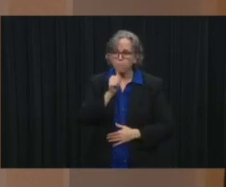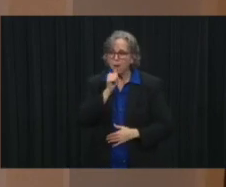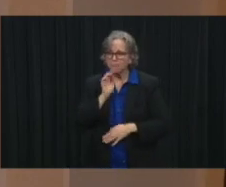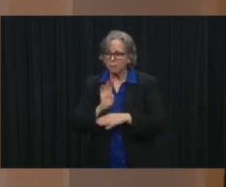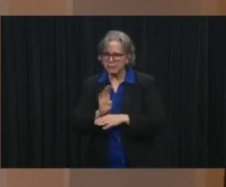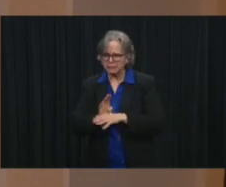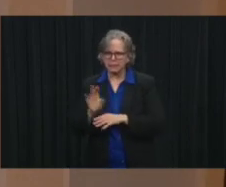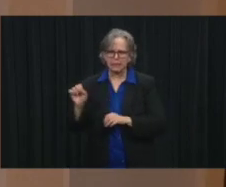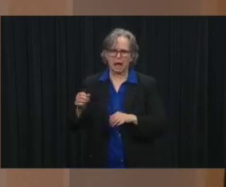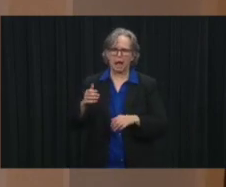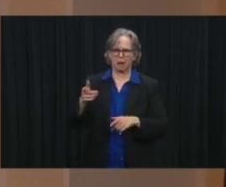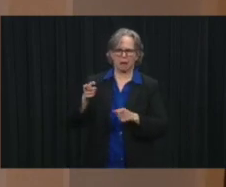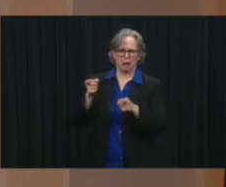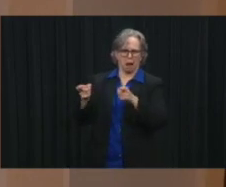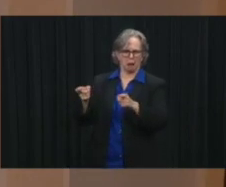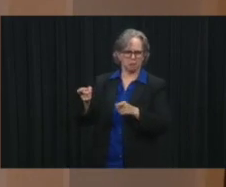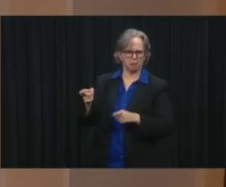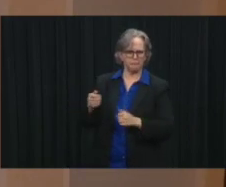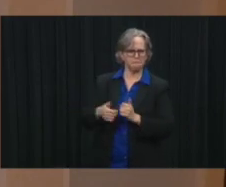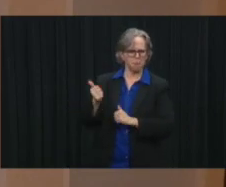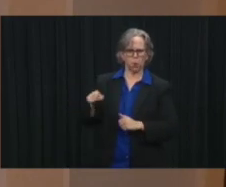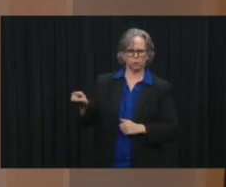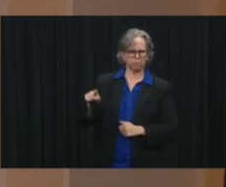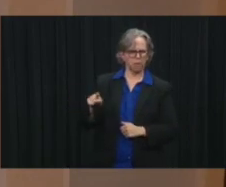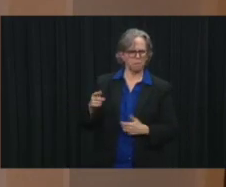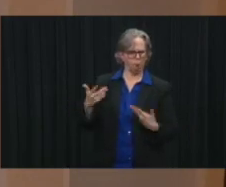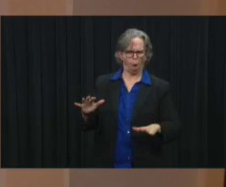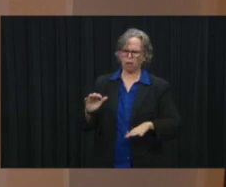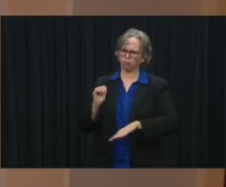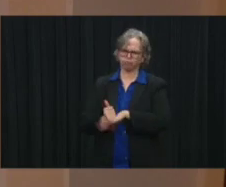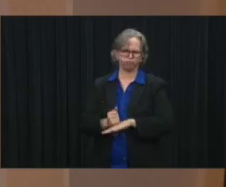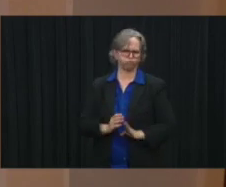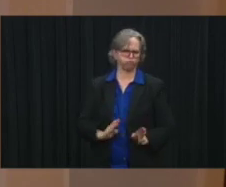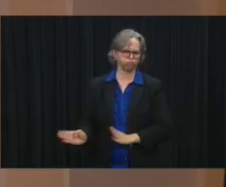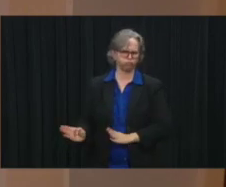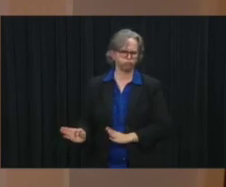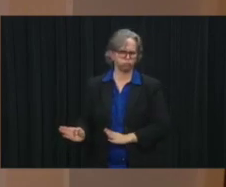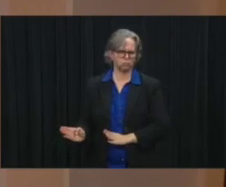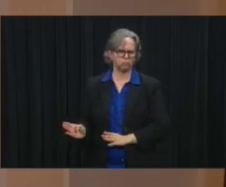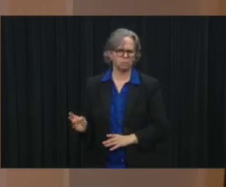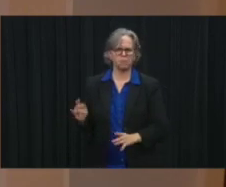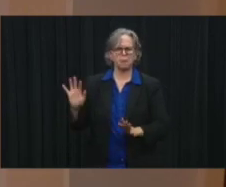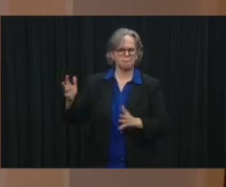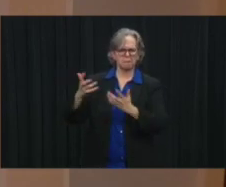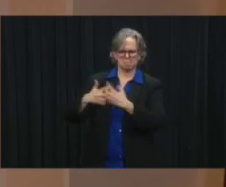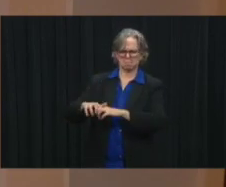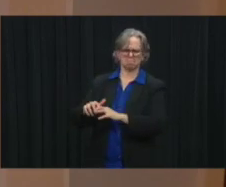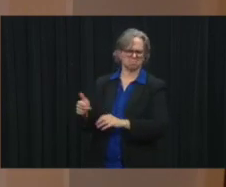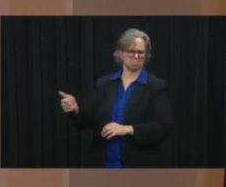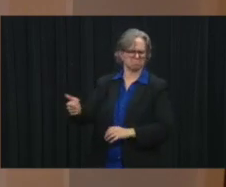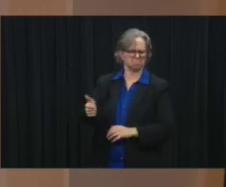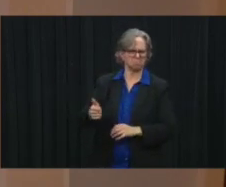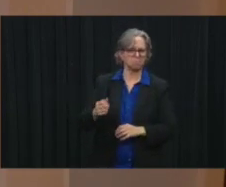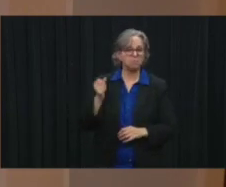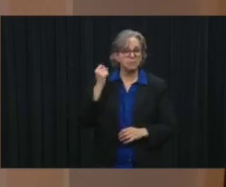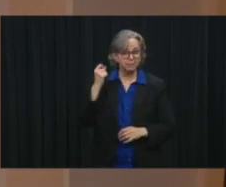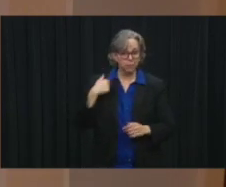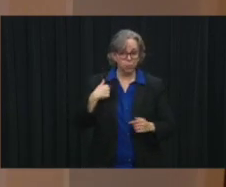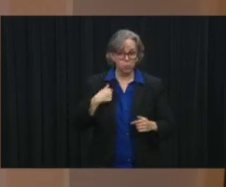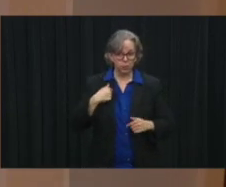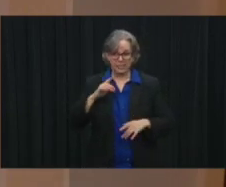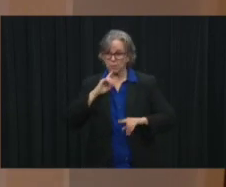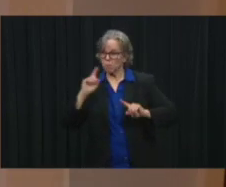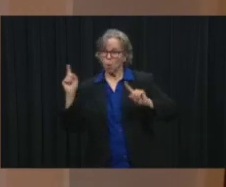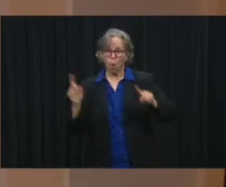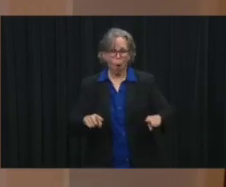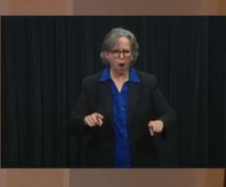We encourage all of them to do it because that will get worked out much better than if we have to pass some sort of government mandate to do it, which we're willing